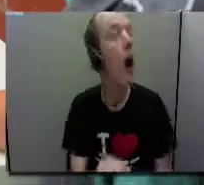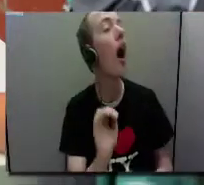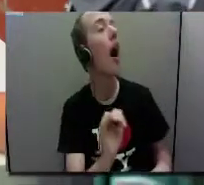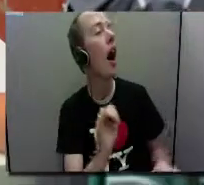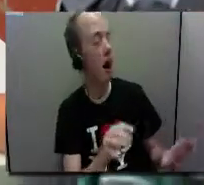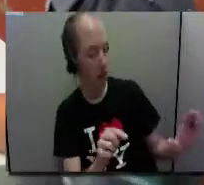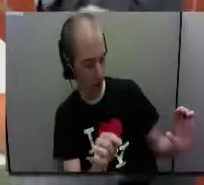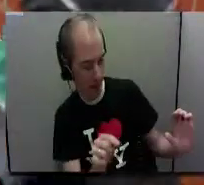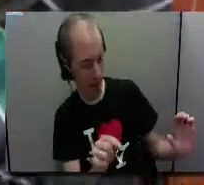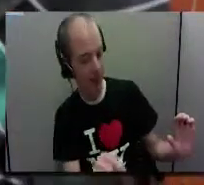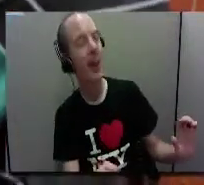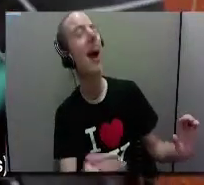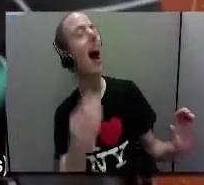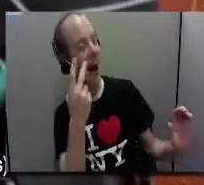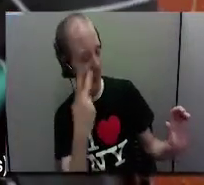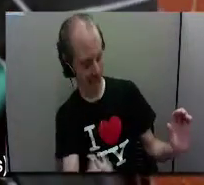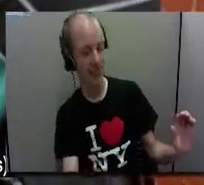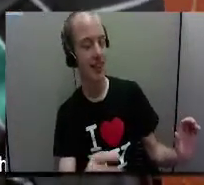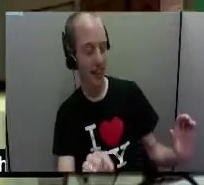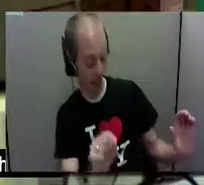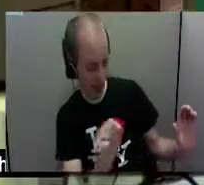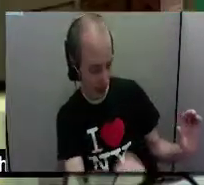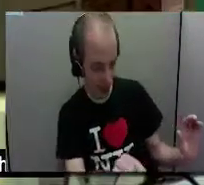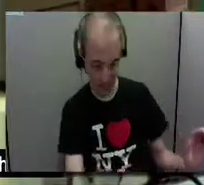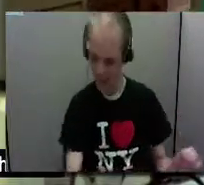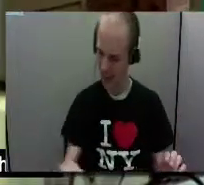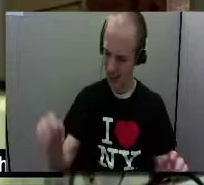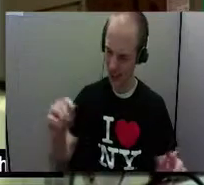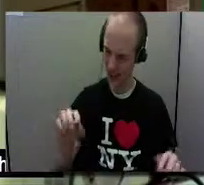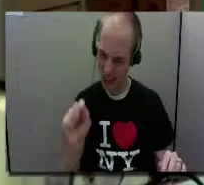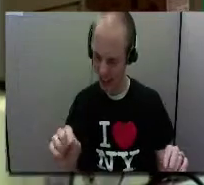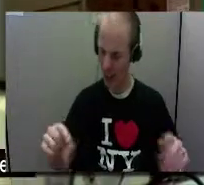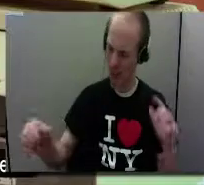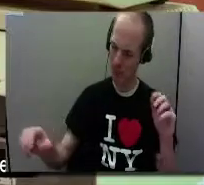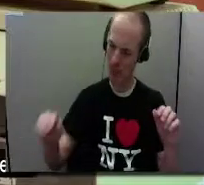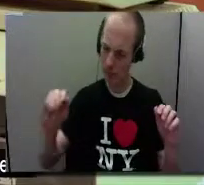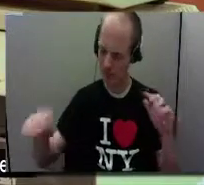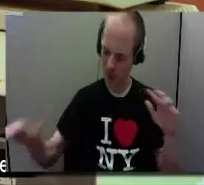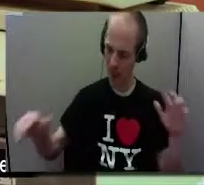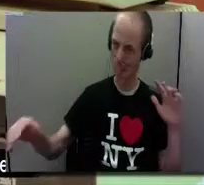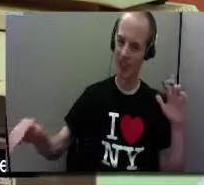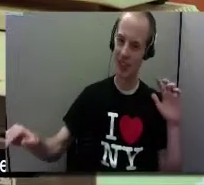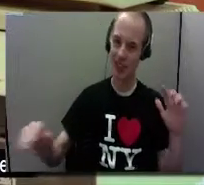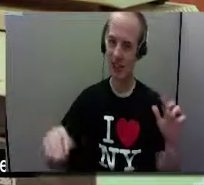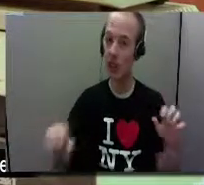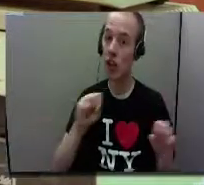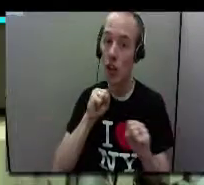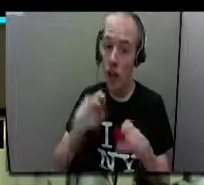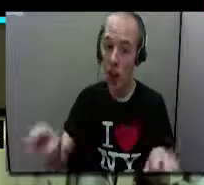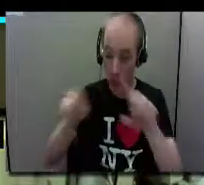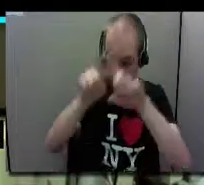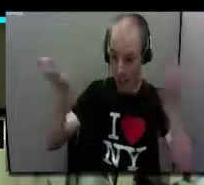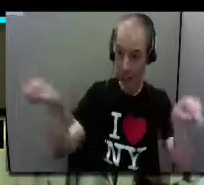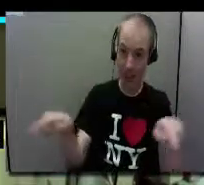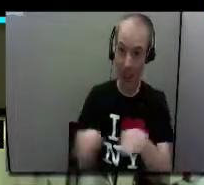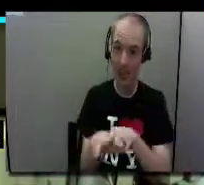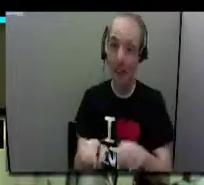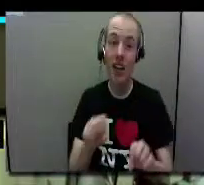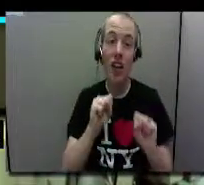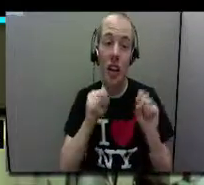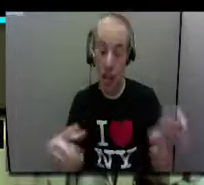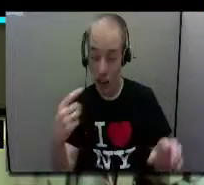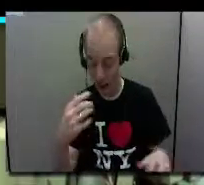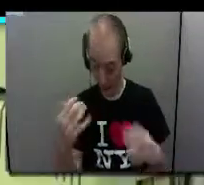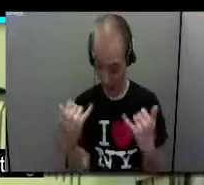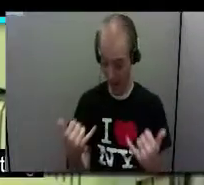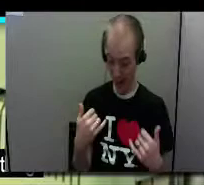Oh, I see where it is. Why does it have to make so much noise? And there's nothing on the screen. Doesn't look anything like what